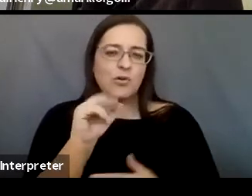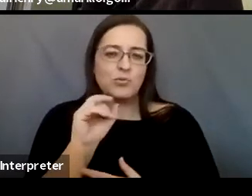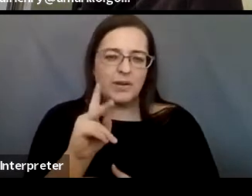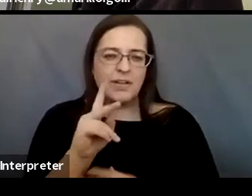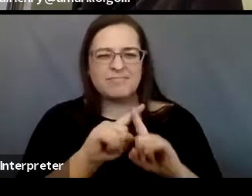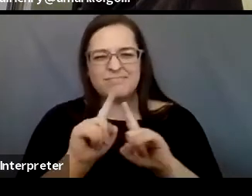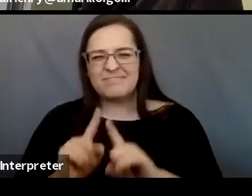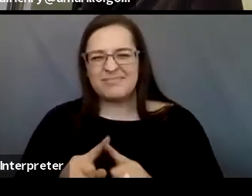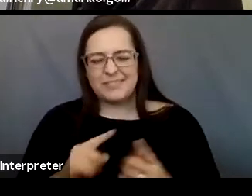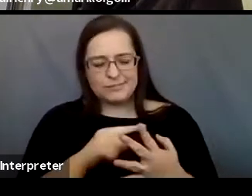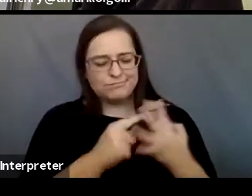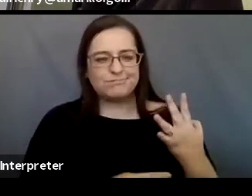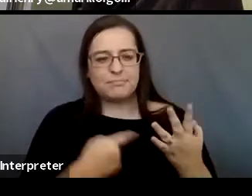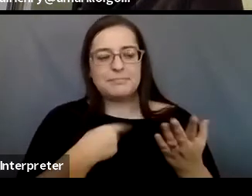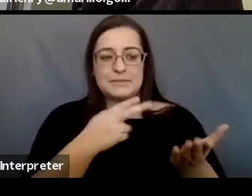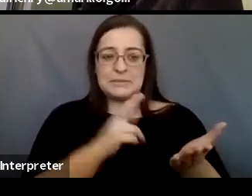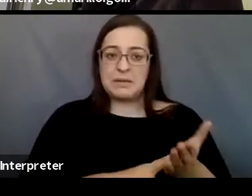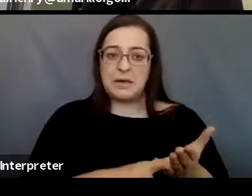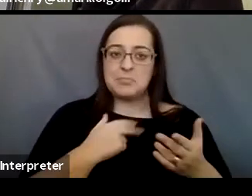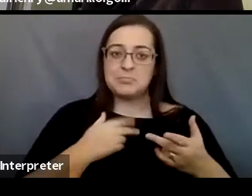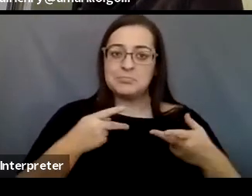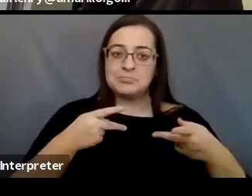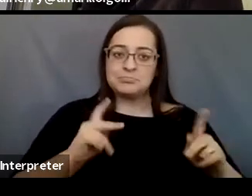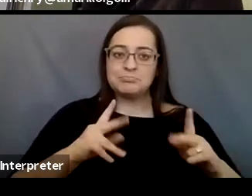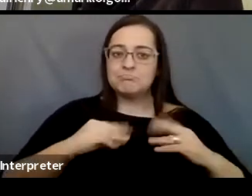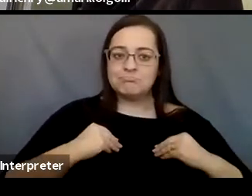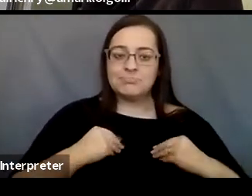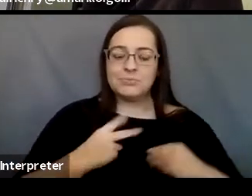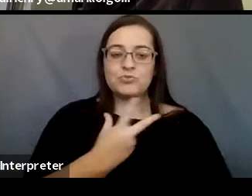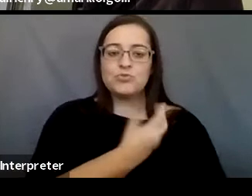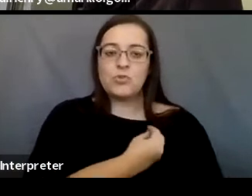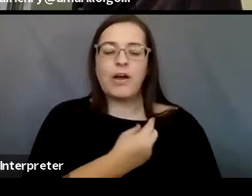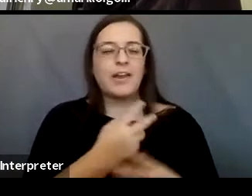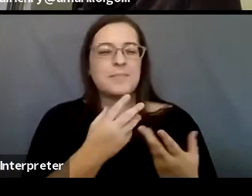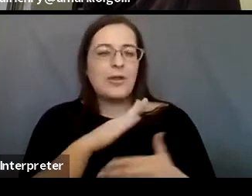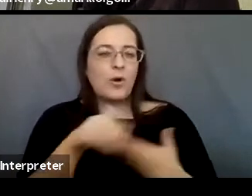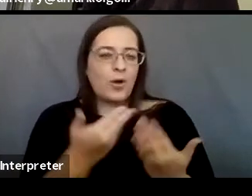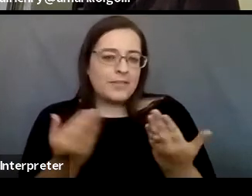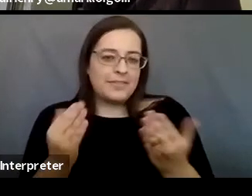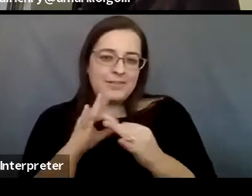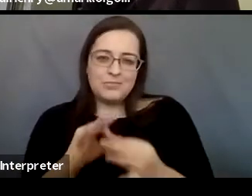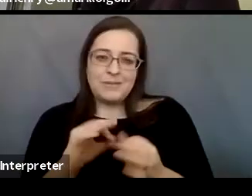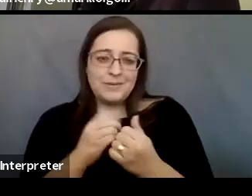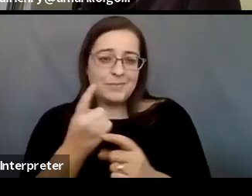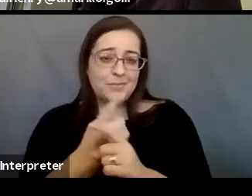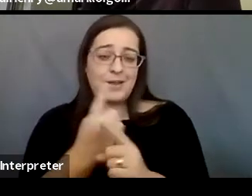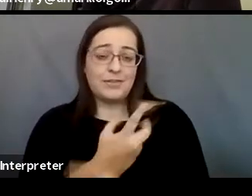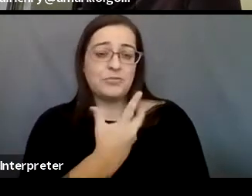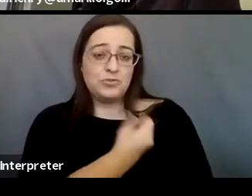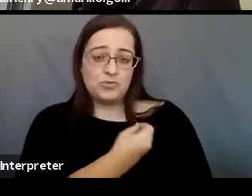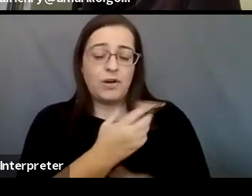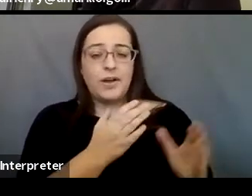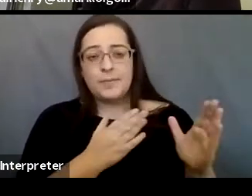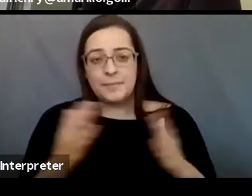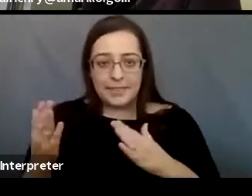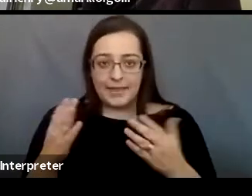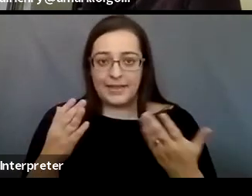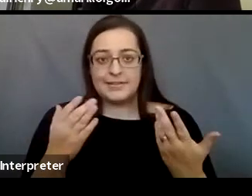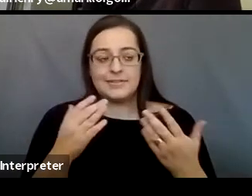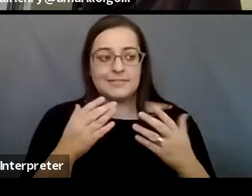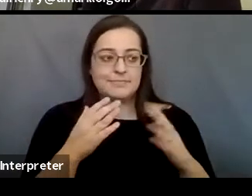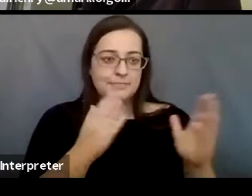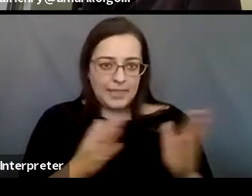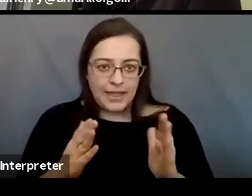critical components of a successful vaccination program requires a lot of planning, requires a lot of